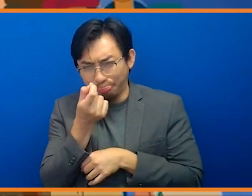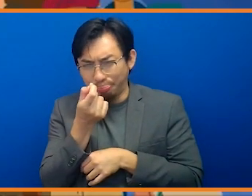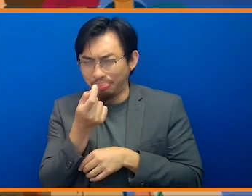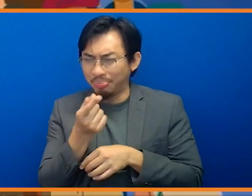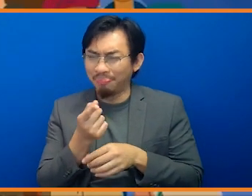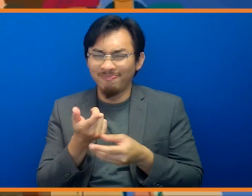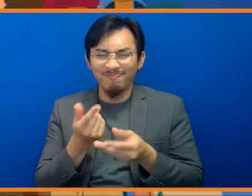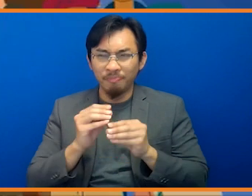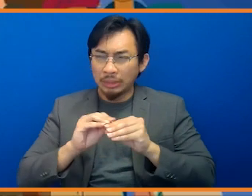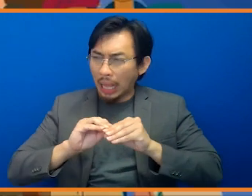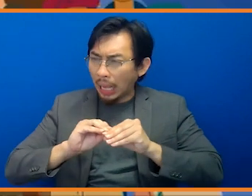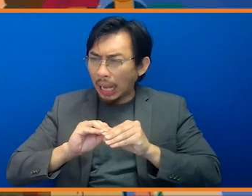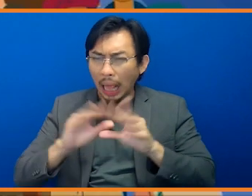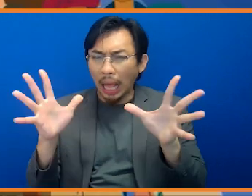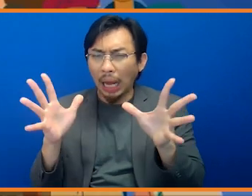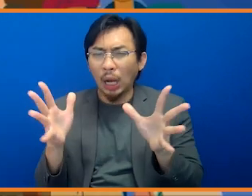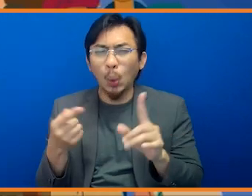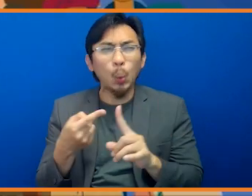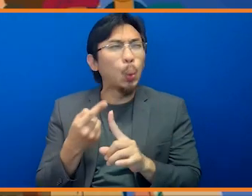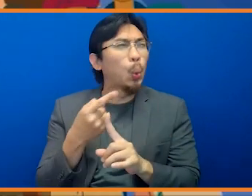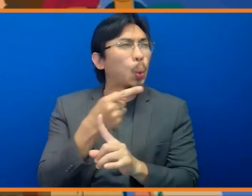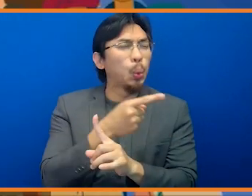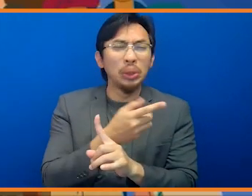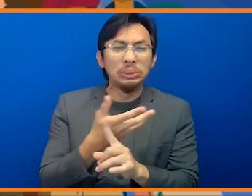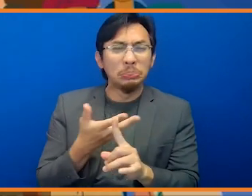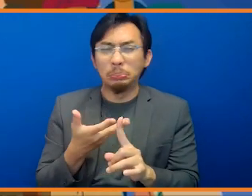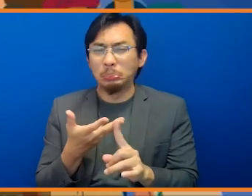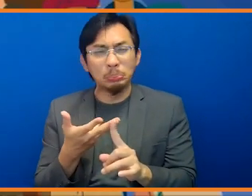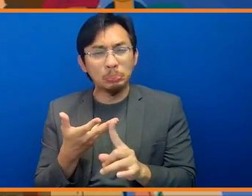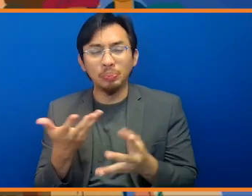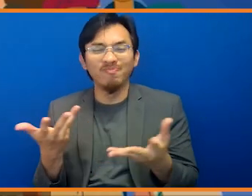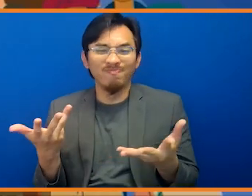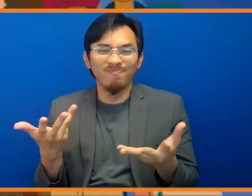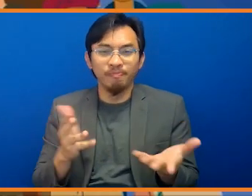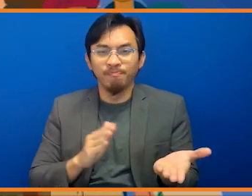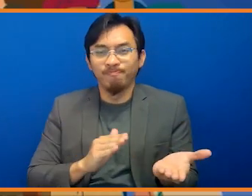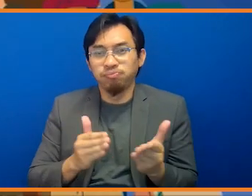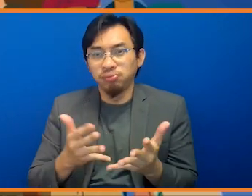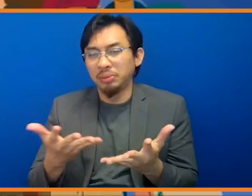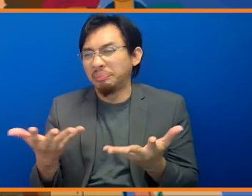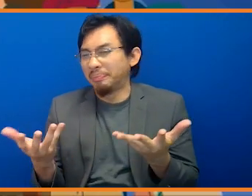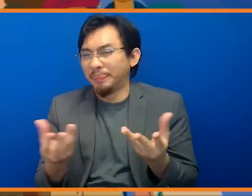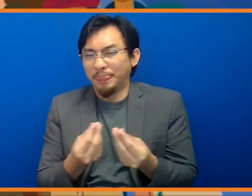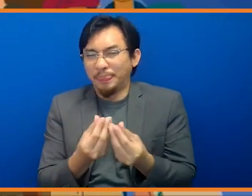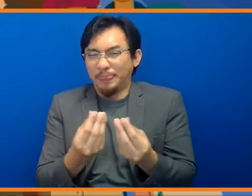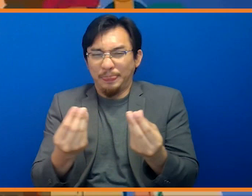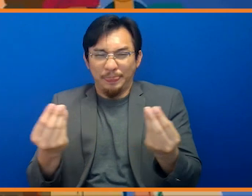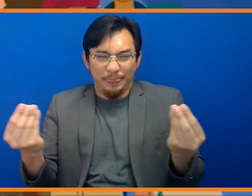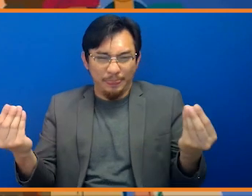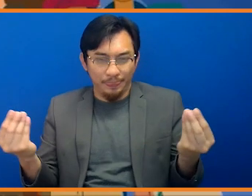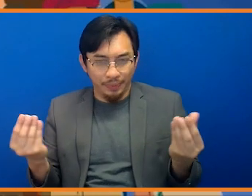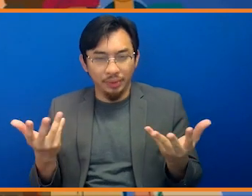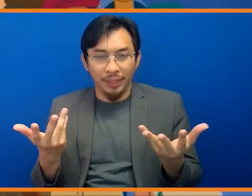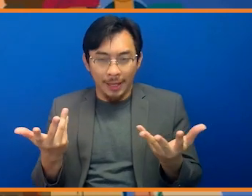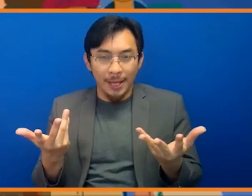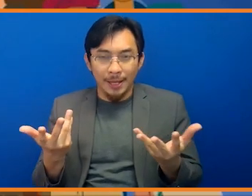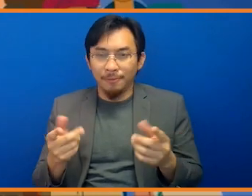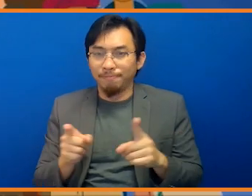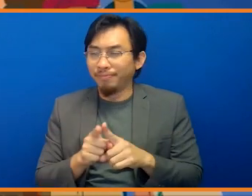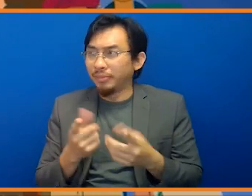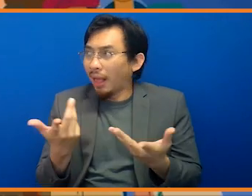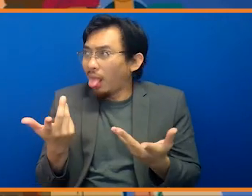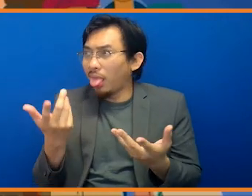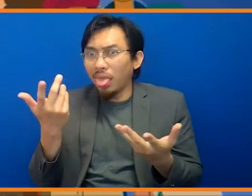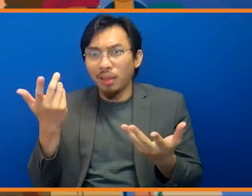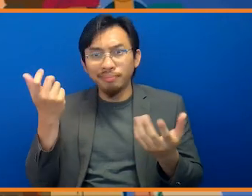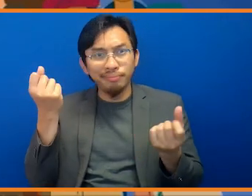It had no clear origin, killed otherwise healthy people in multiple waves and slinked away without